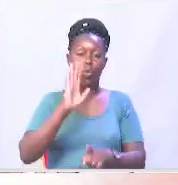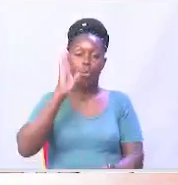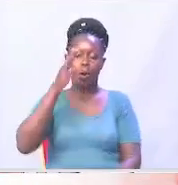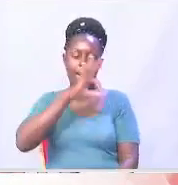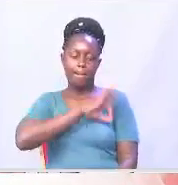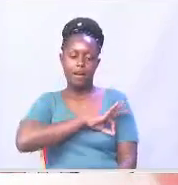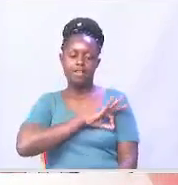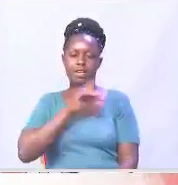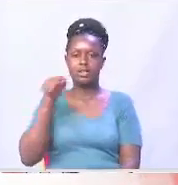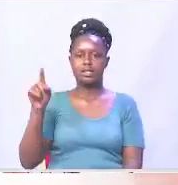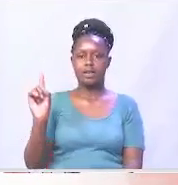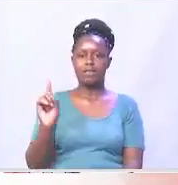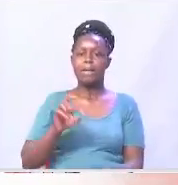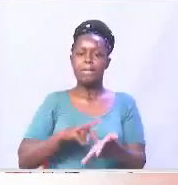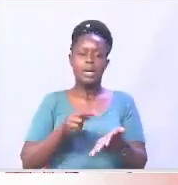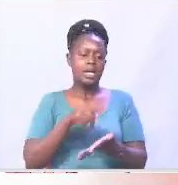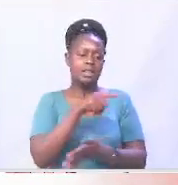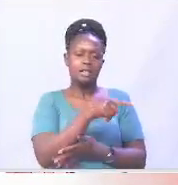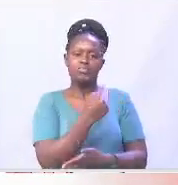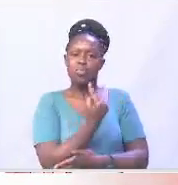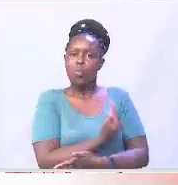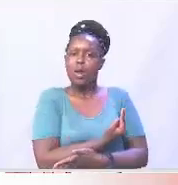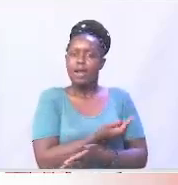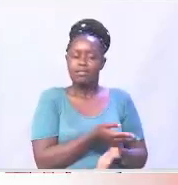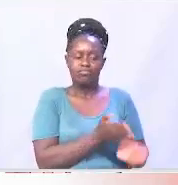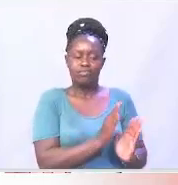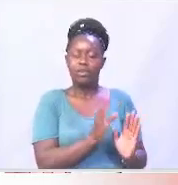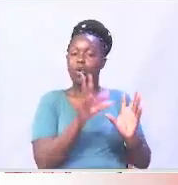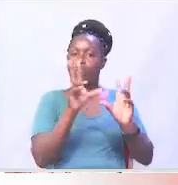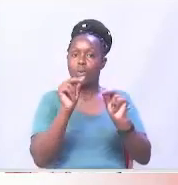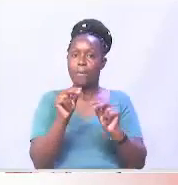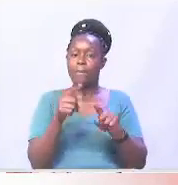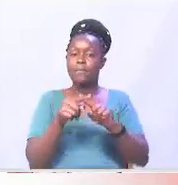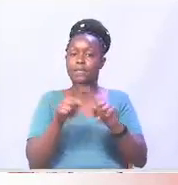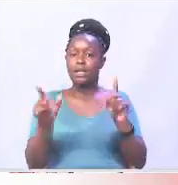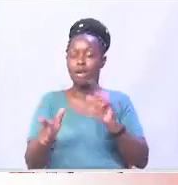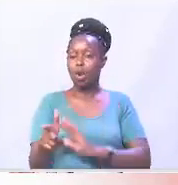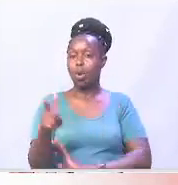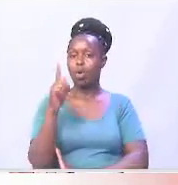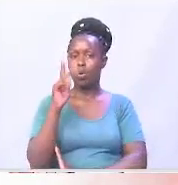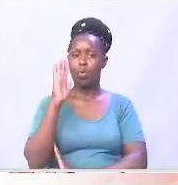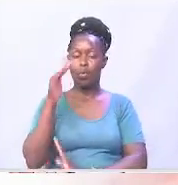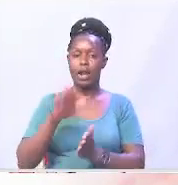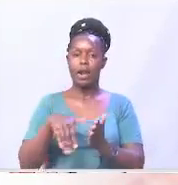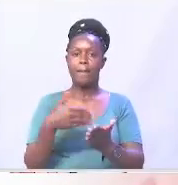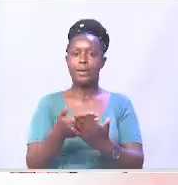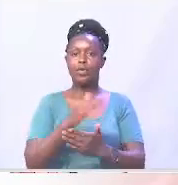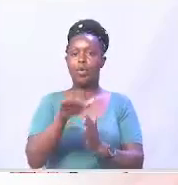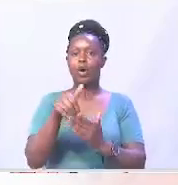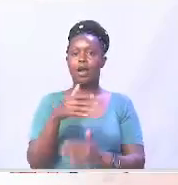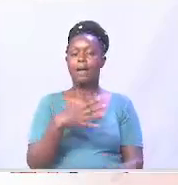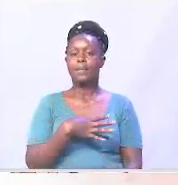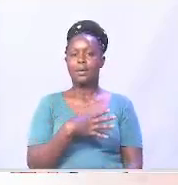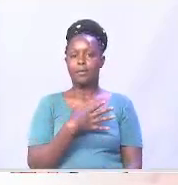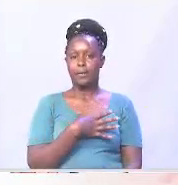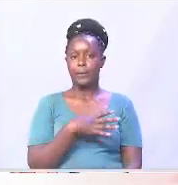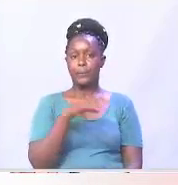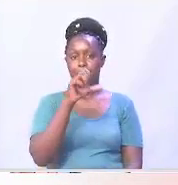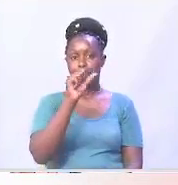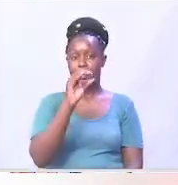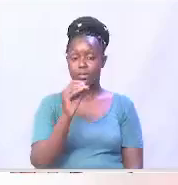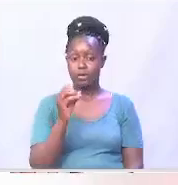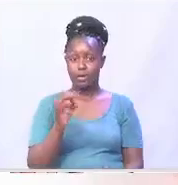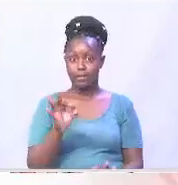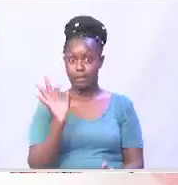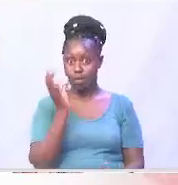It's not monopoly is not on one side. The law is going to apply on everybody. So kama